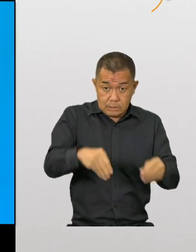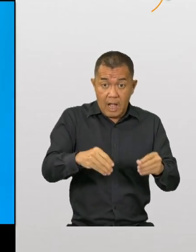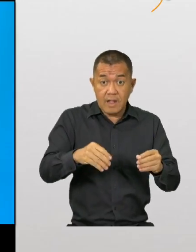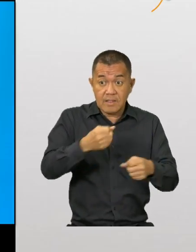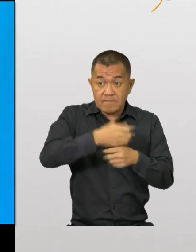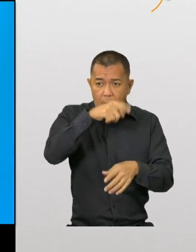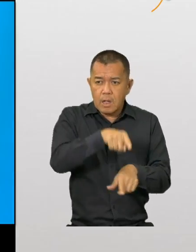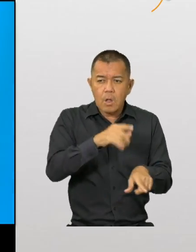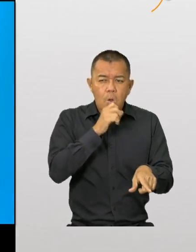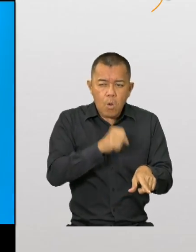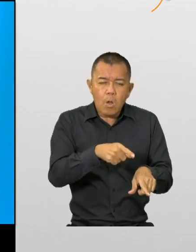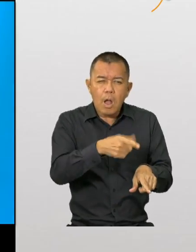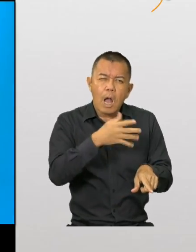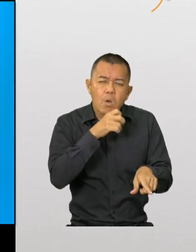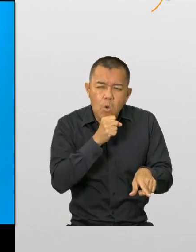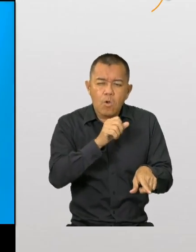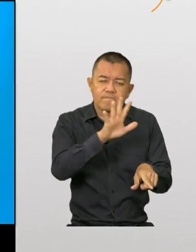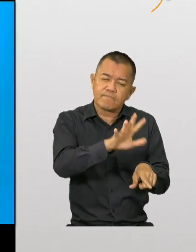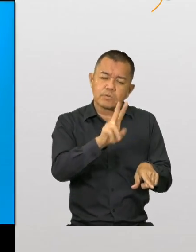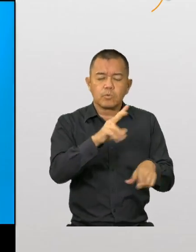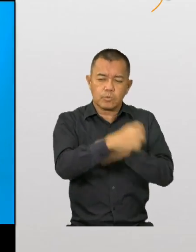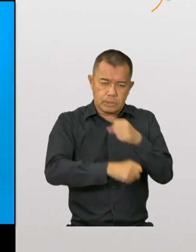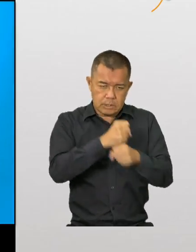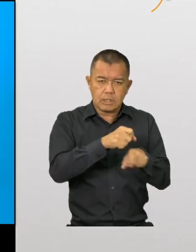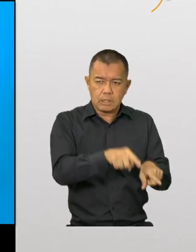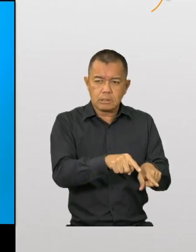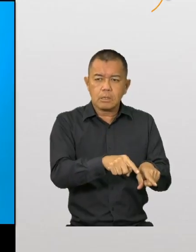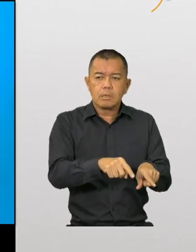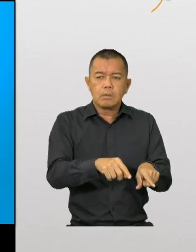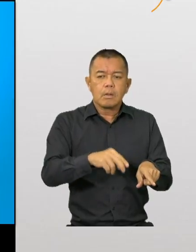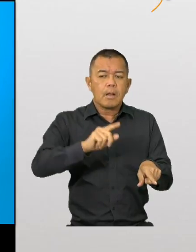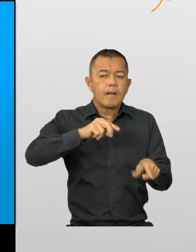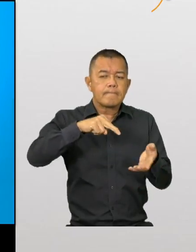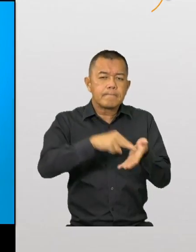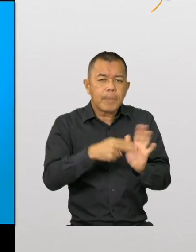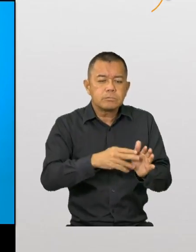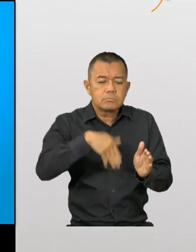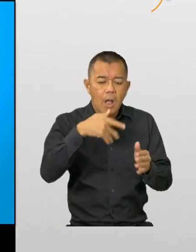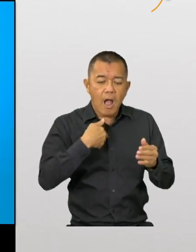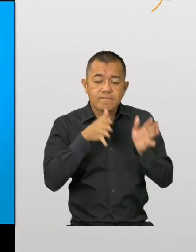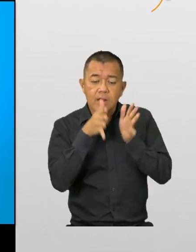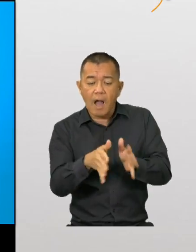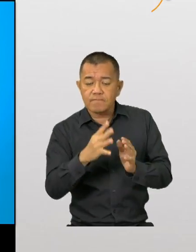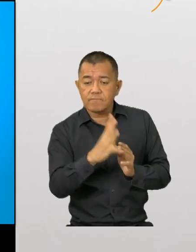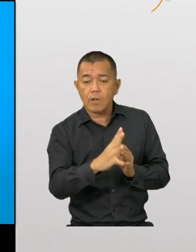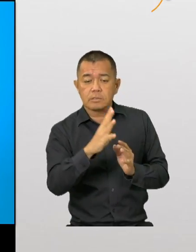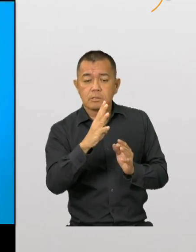old. So you have at least another 47 years left of your lease, which is still quite a long